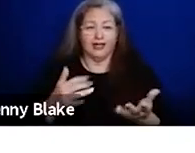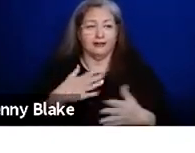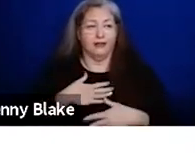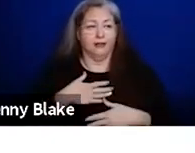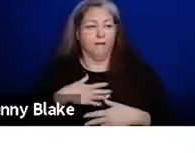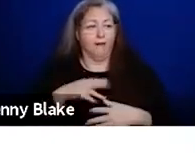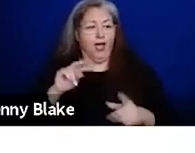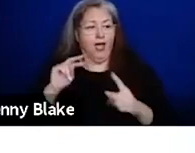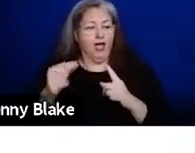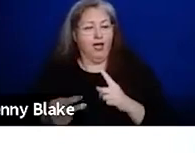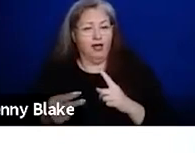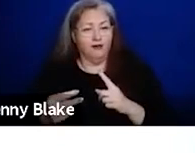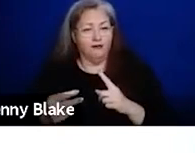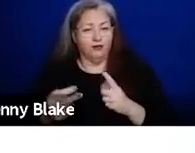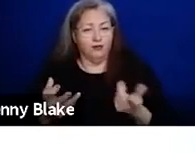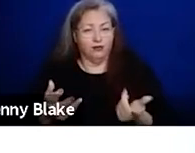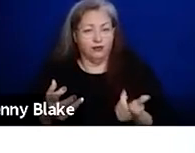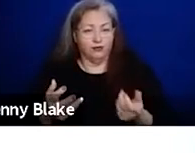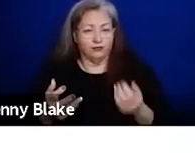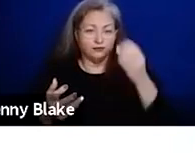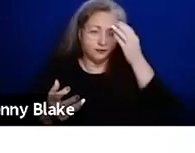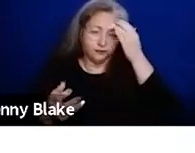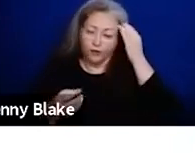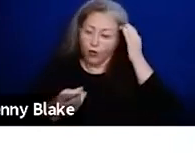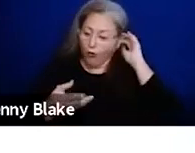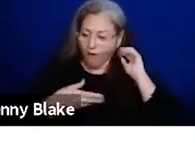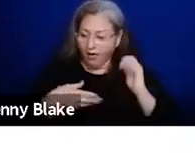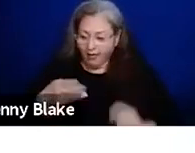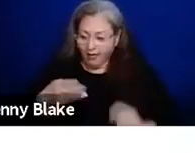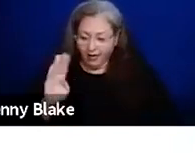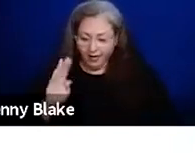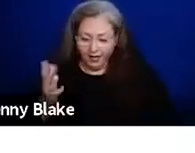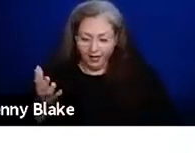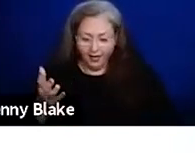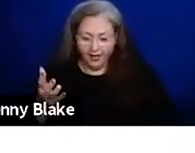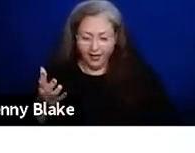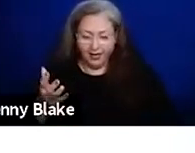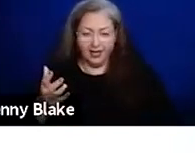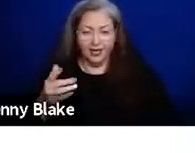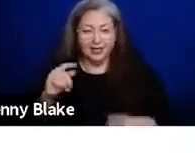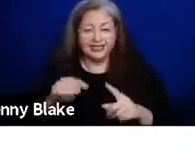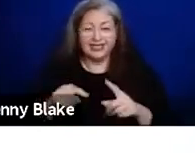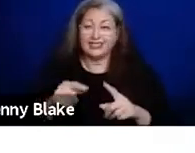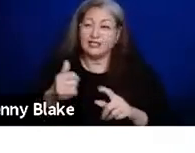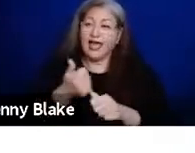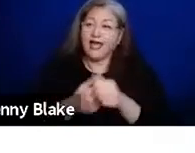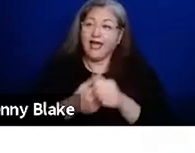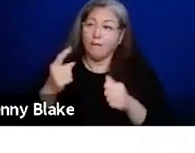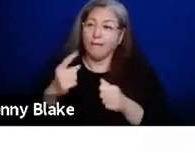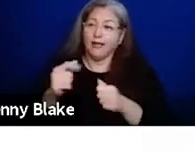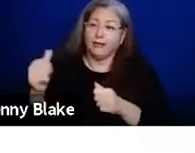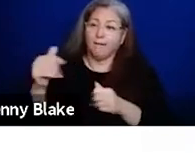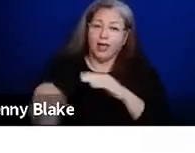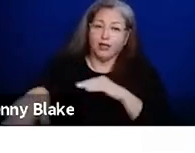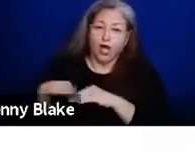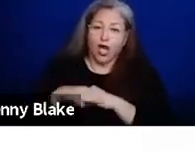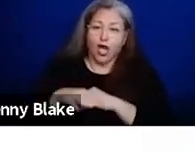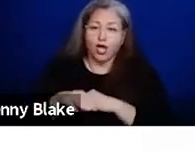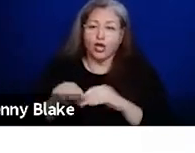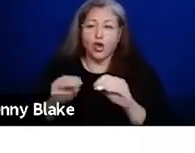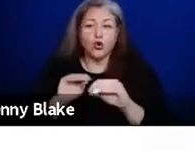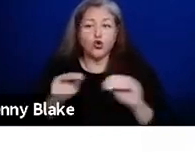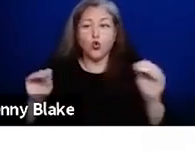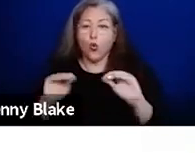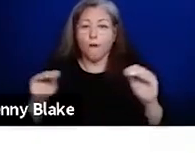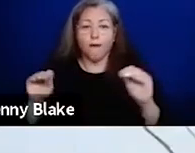this is, oh my God, it's at everybody's back door. There's nobody that's